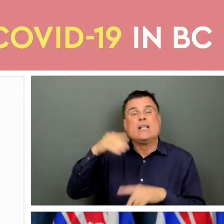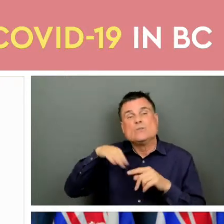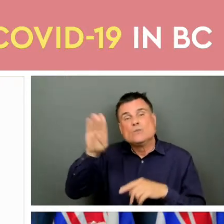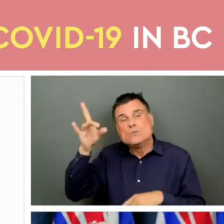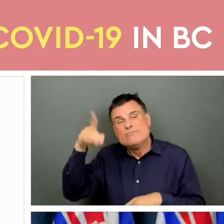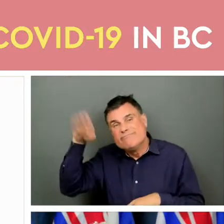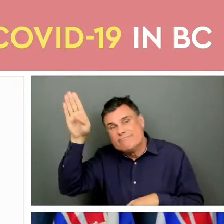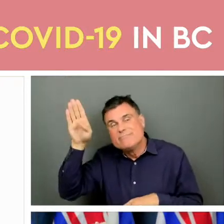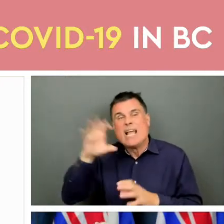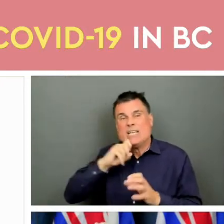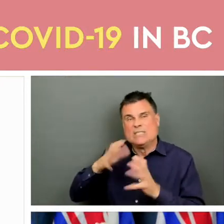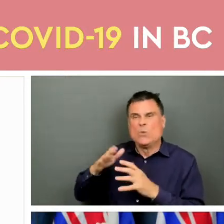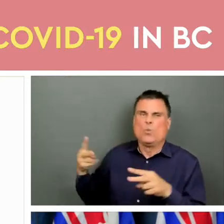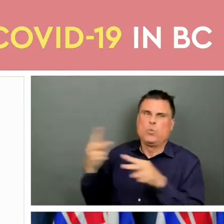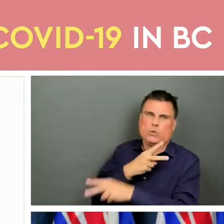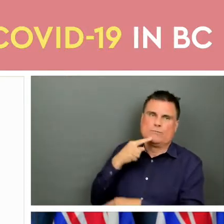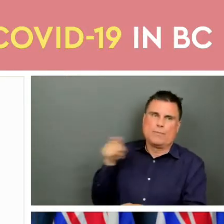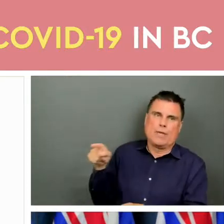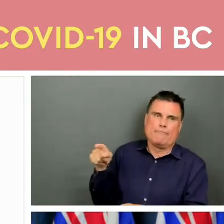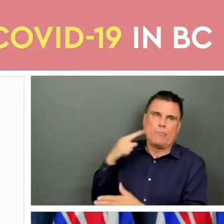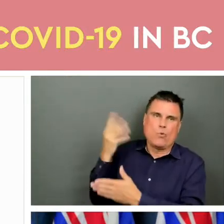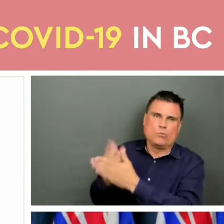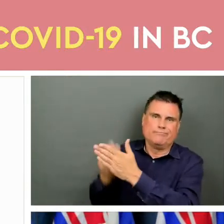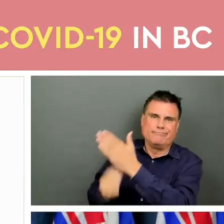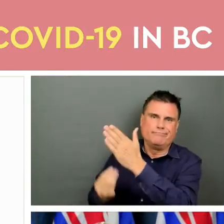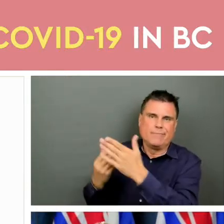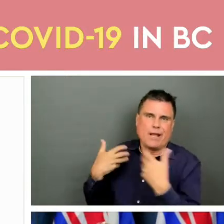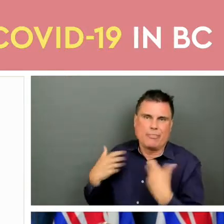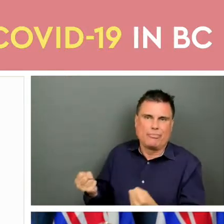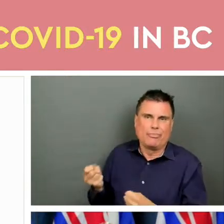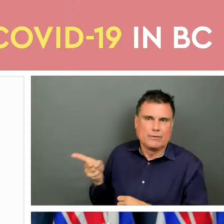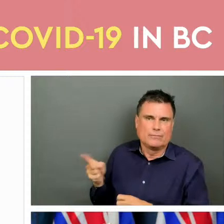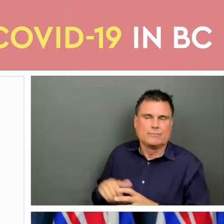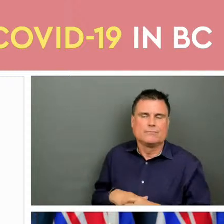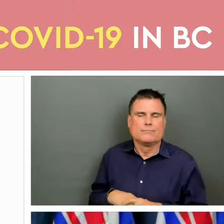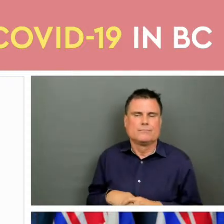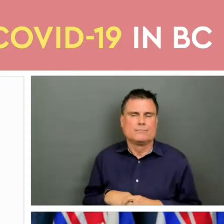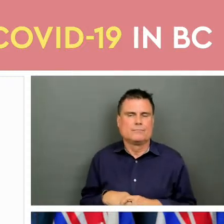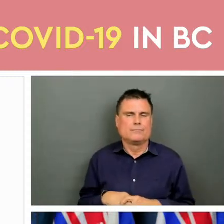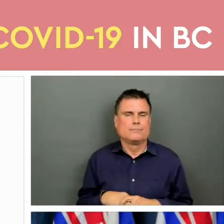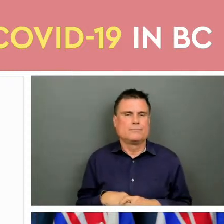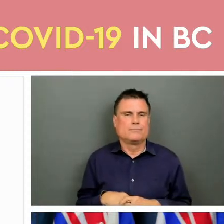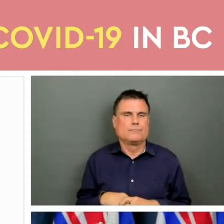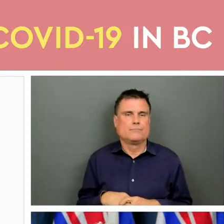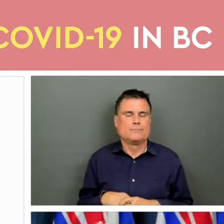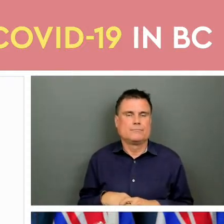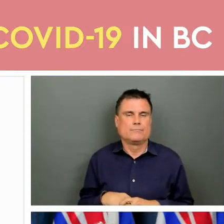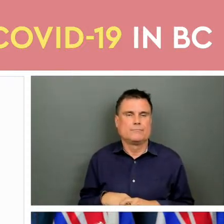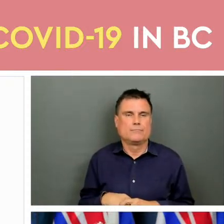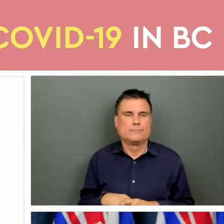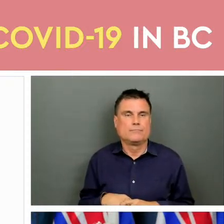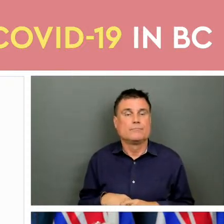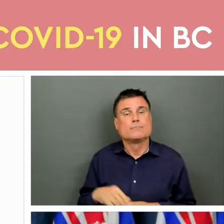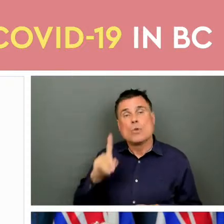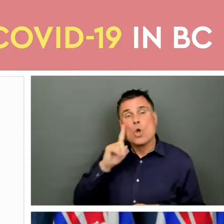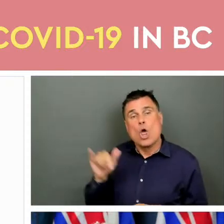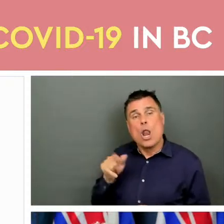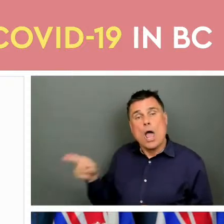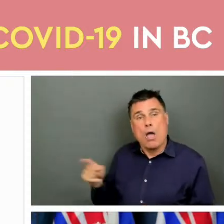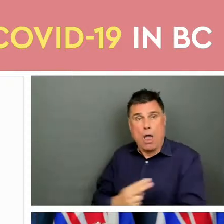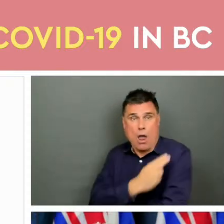Here's an updated a review of the data looking at the distribution of cases,